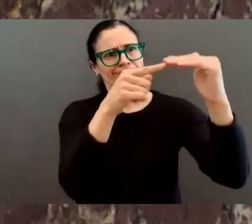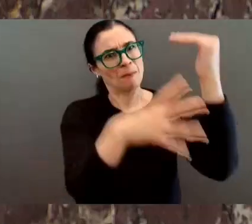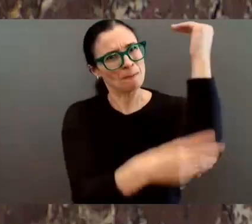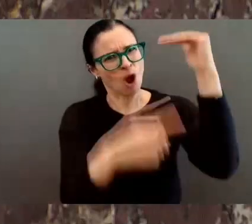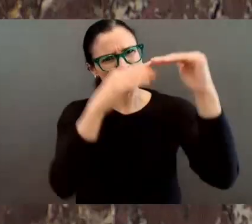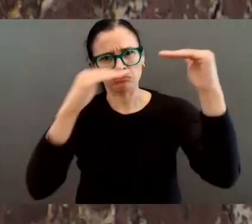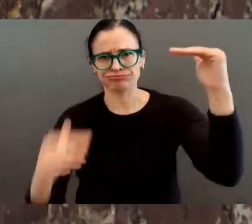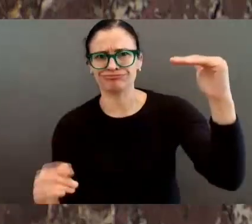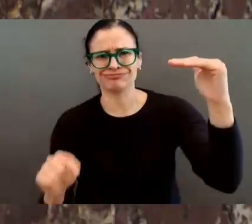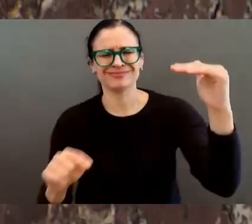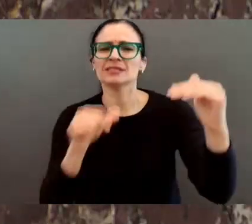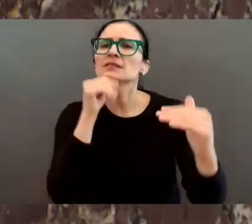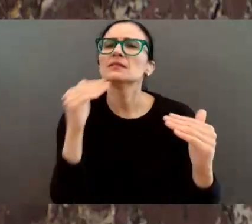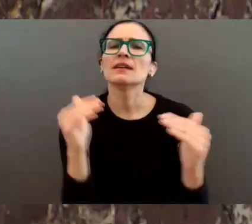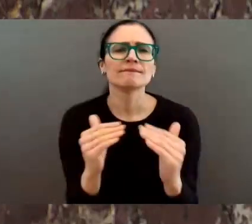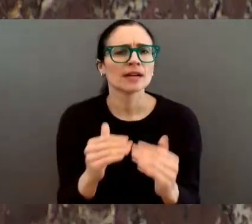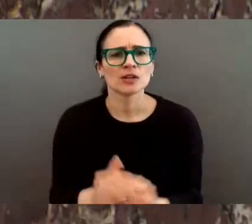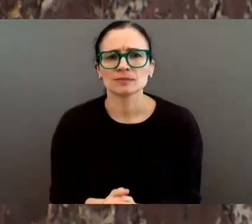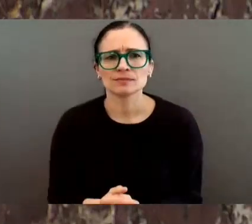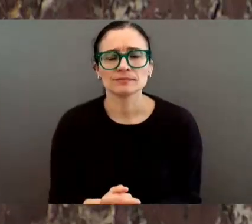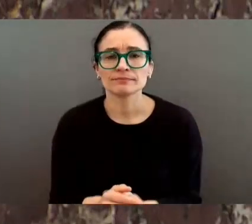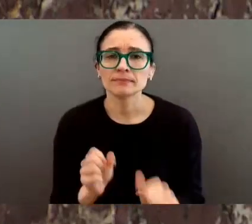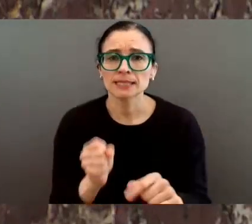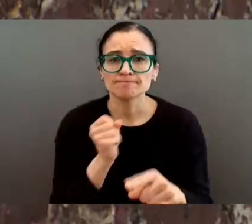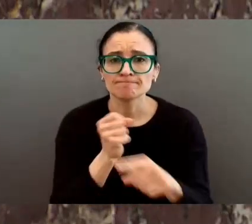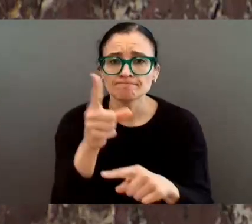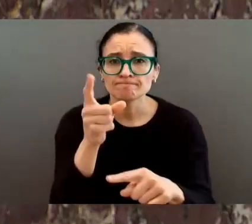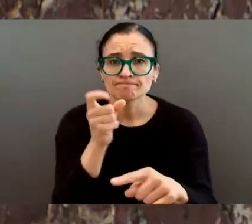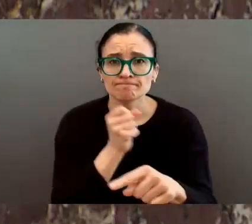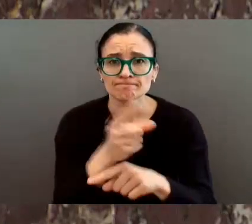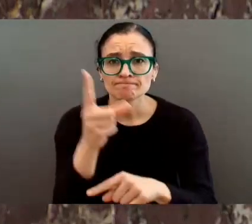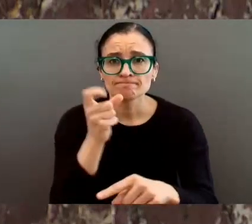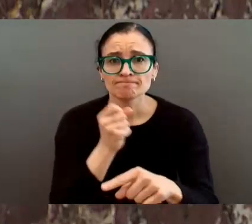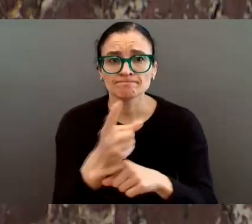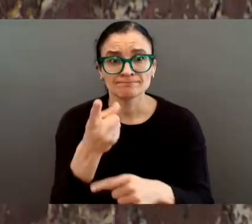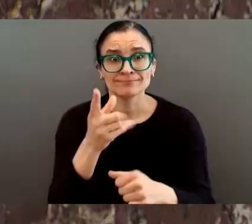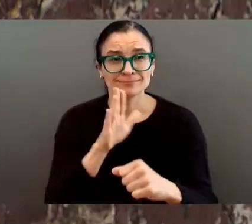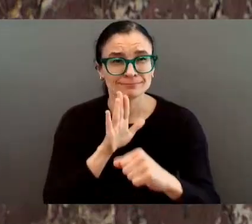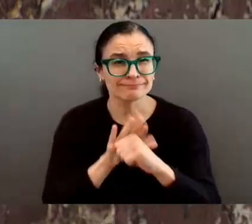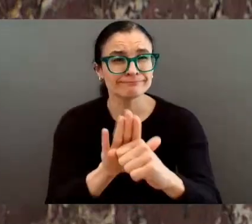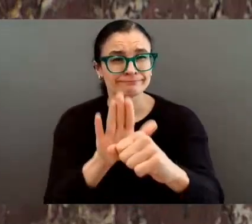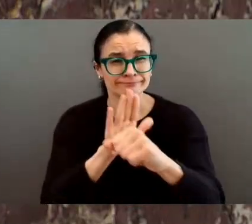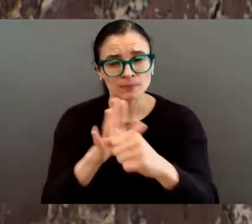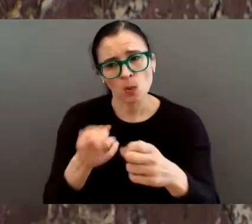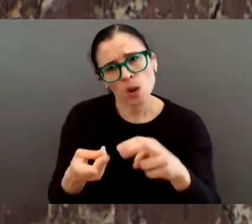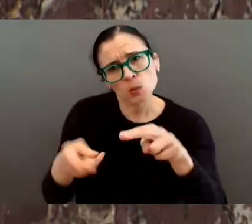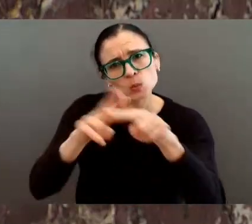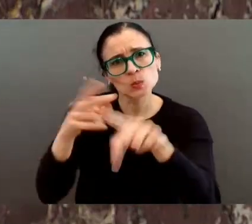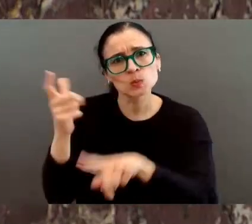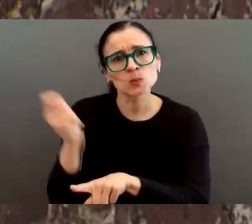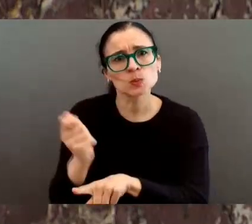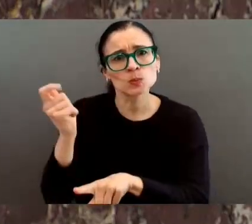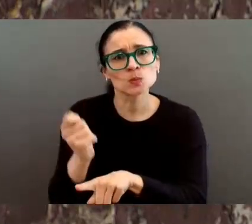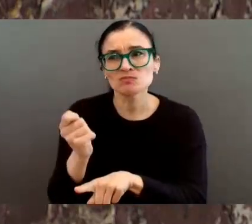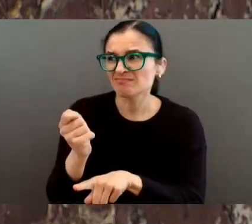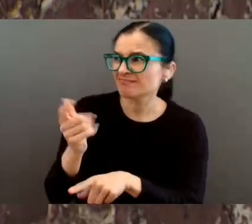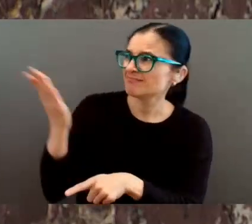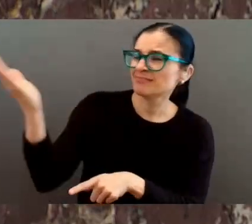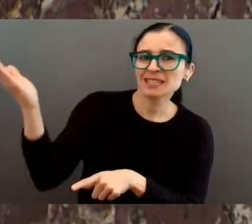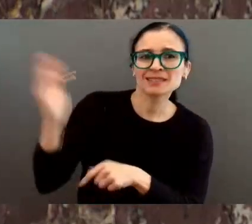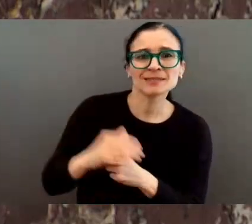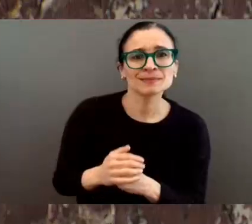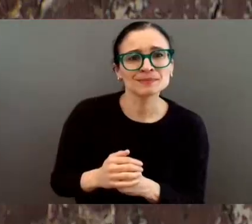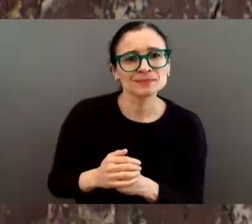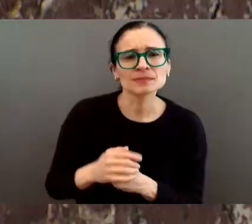the rates. Through you, Honourable Speaker, to the Premier, when will you instruct your government to finally